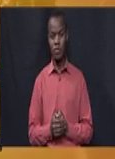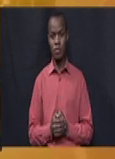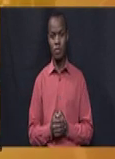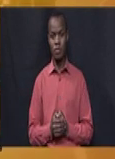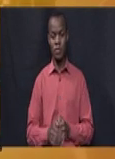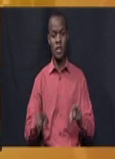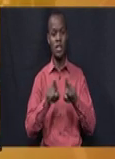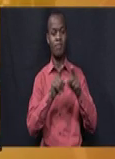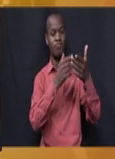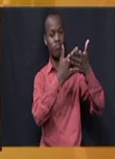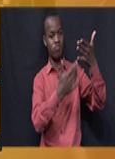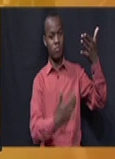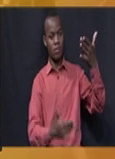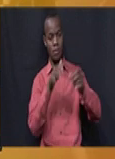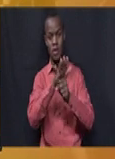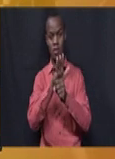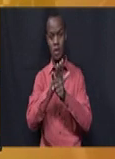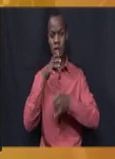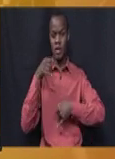and among others. Yeah. For the fashion show